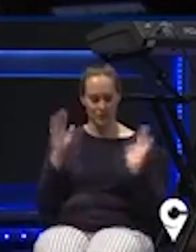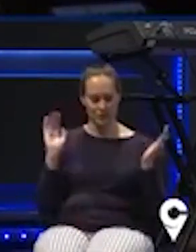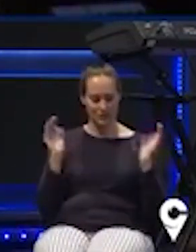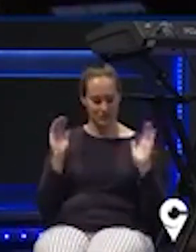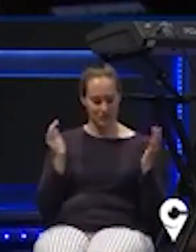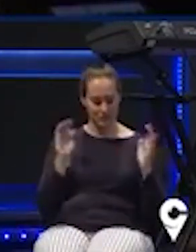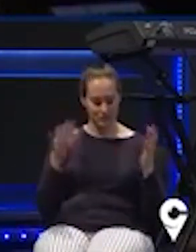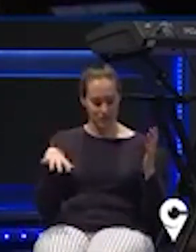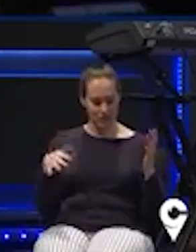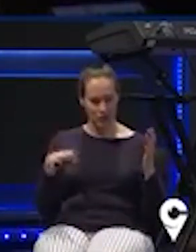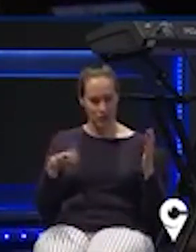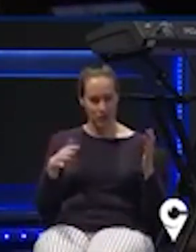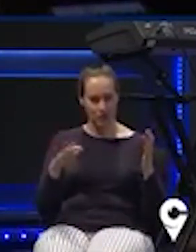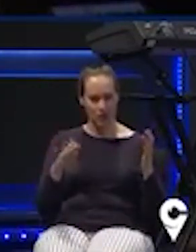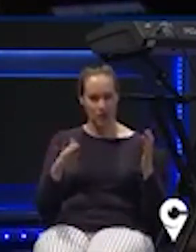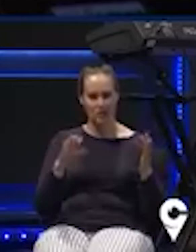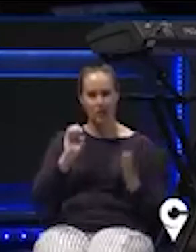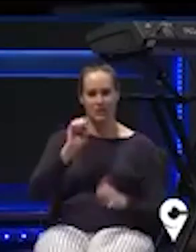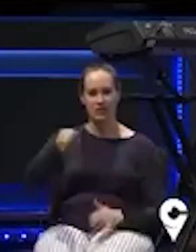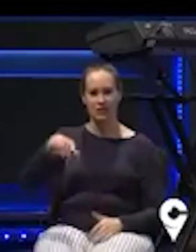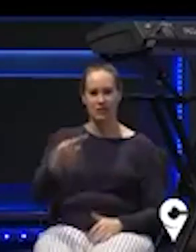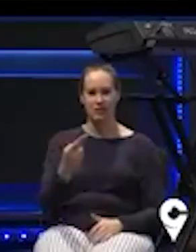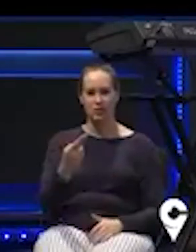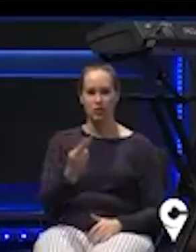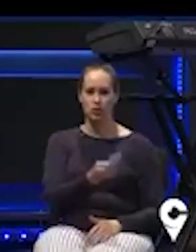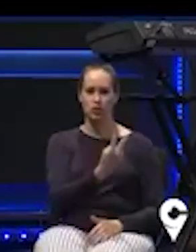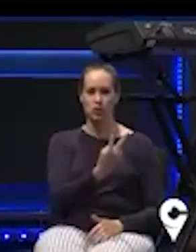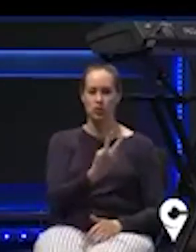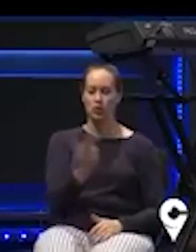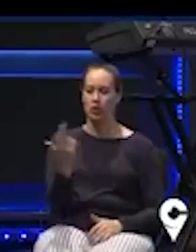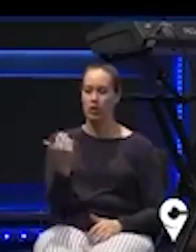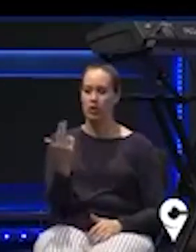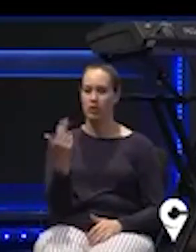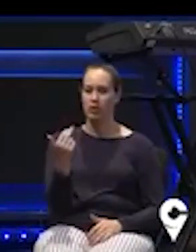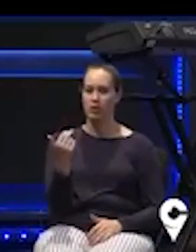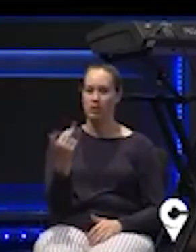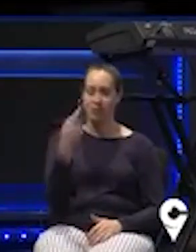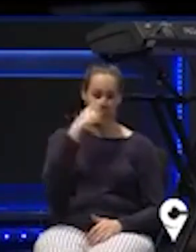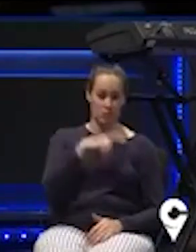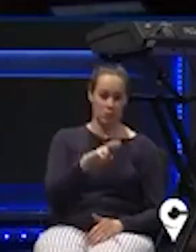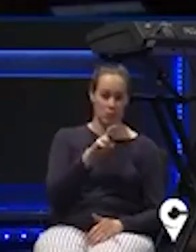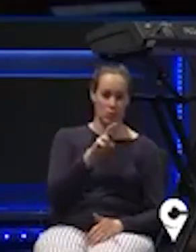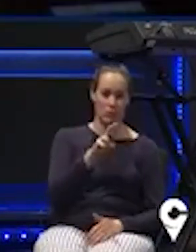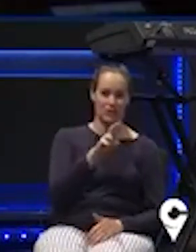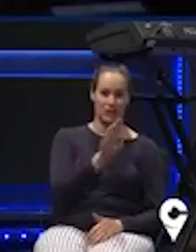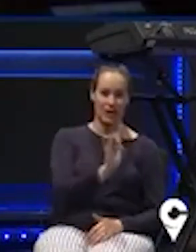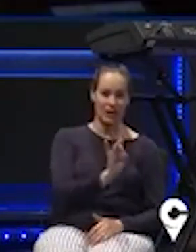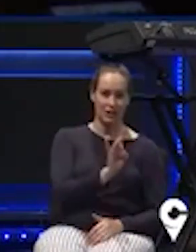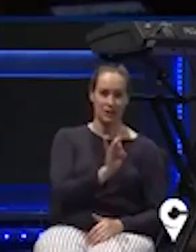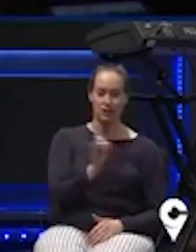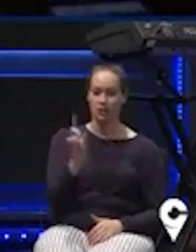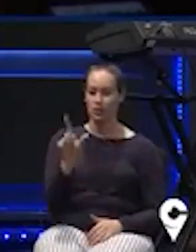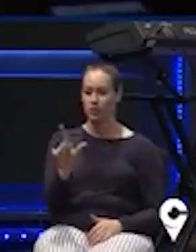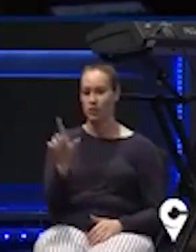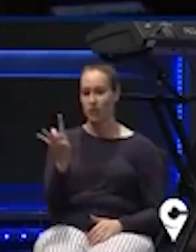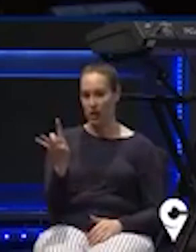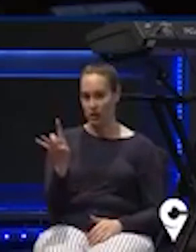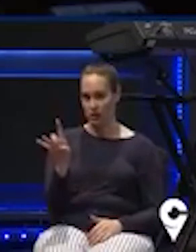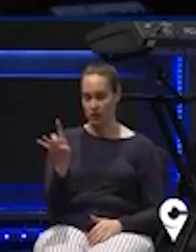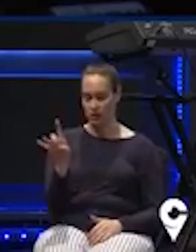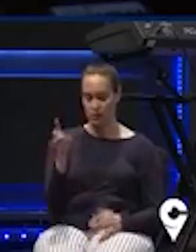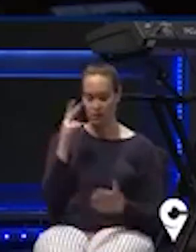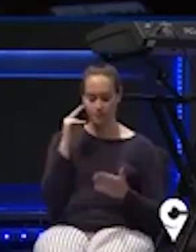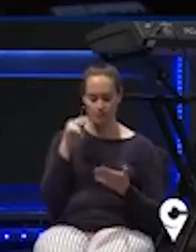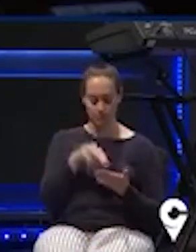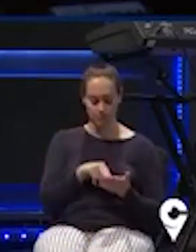Did you notice the similarity between Ephesians 2:13 and Romans 8:28? Philippians 2:13. For it is God